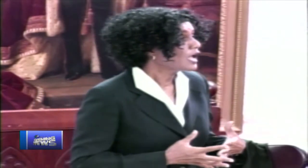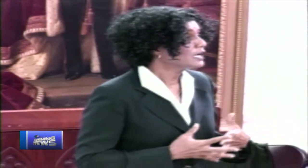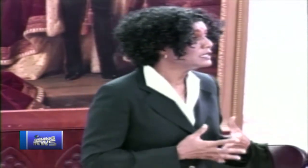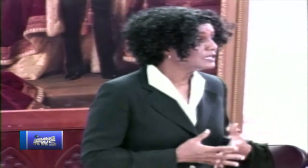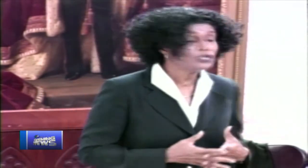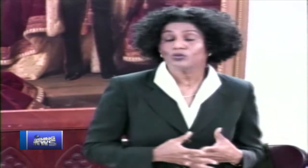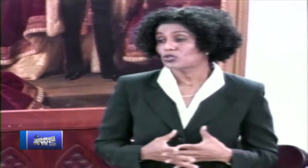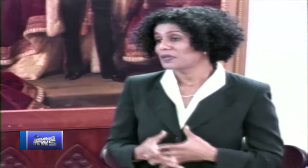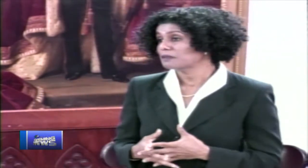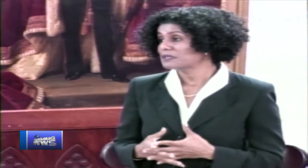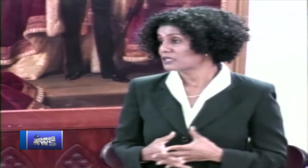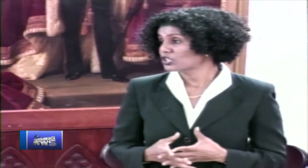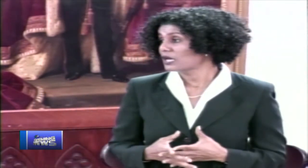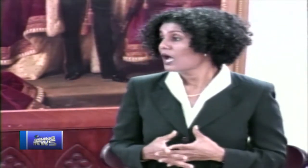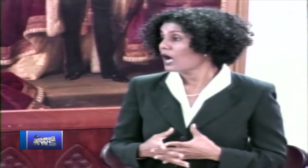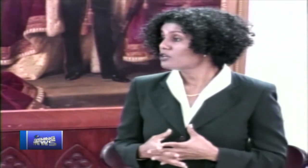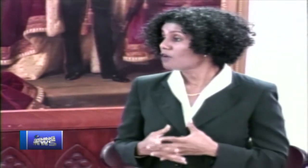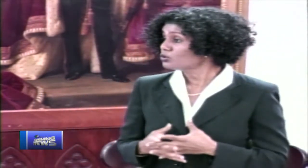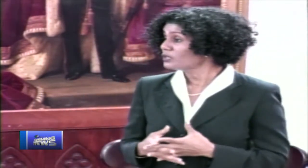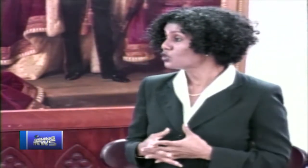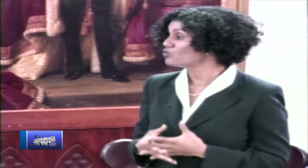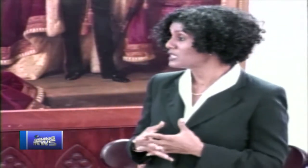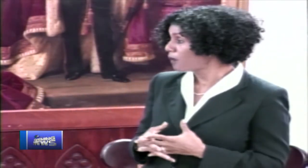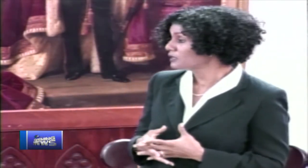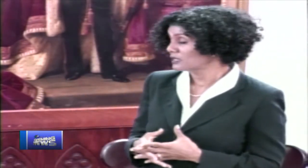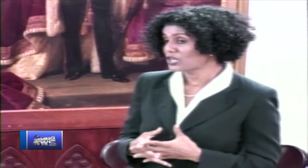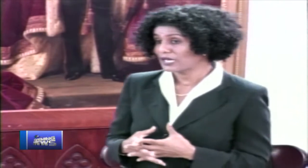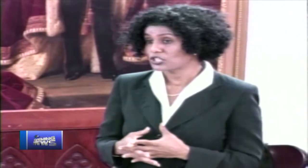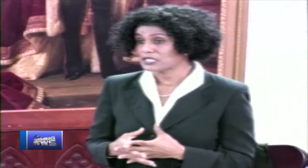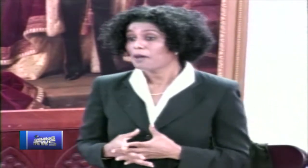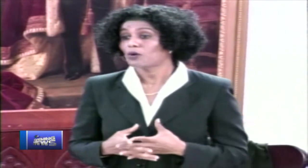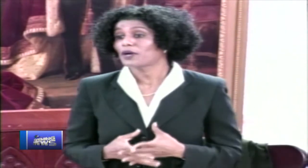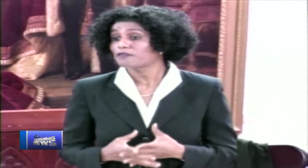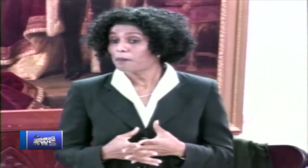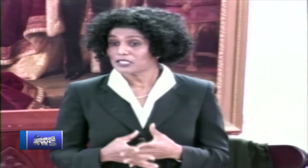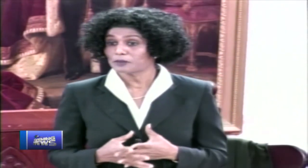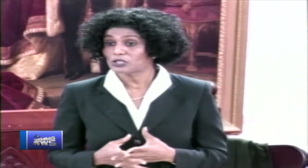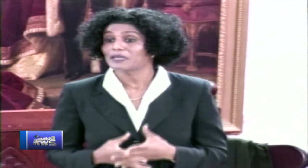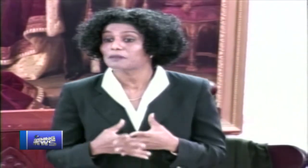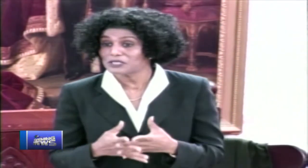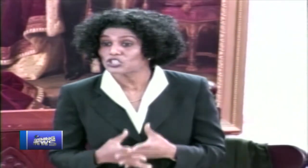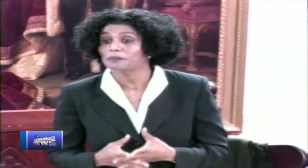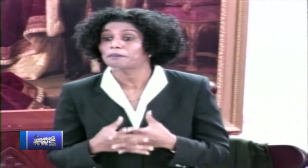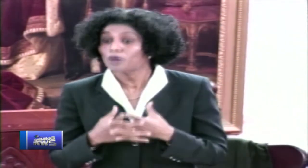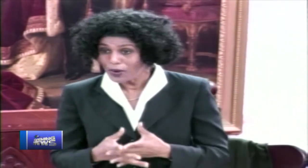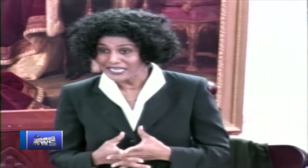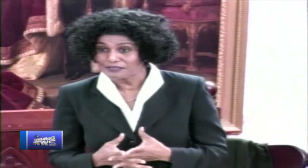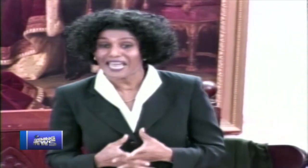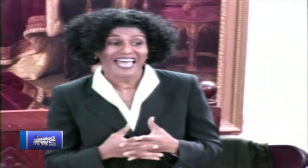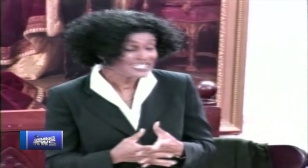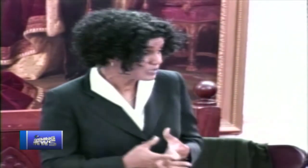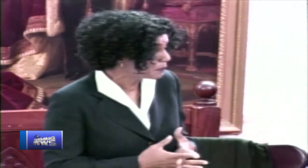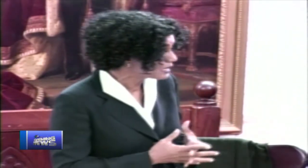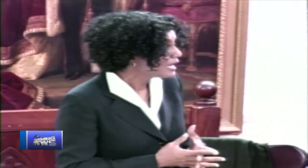Force continue to be in a position not only to respond to the challenges, but wherever possible to be in a position to be proactive,